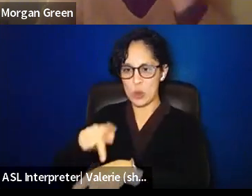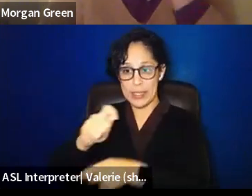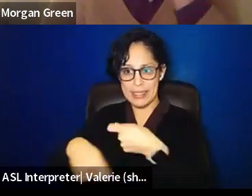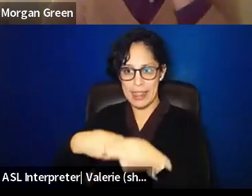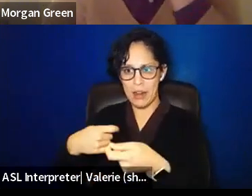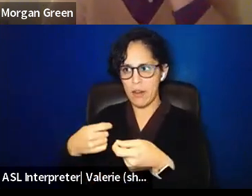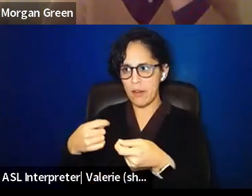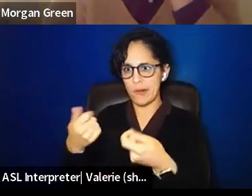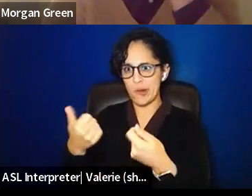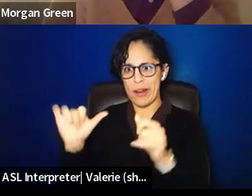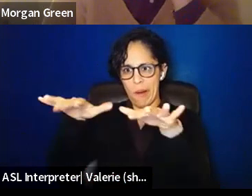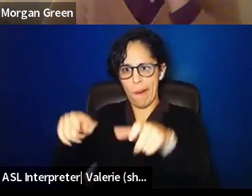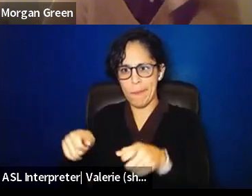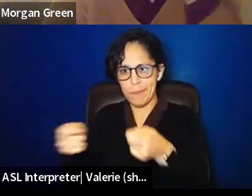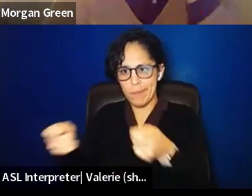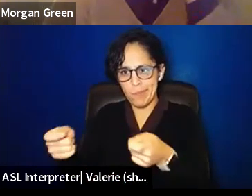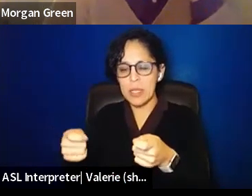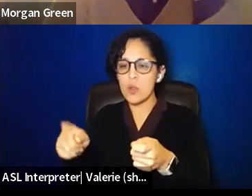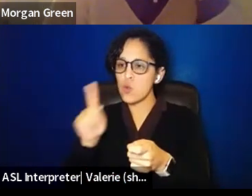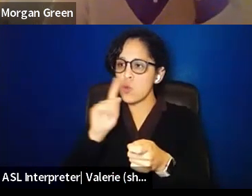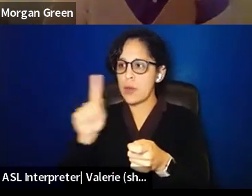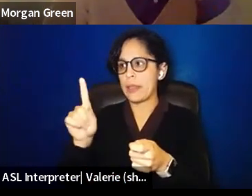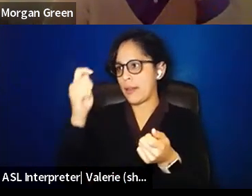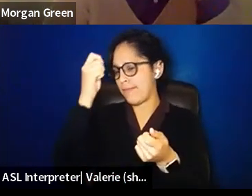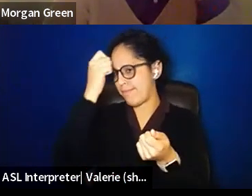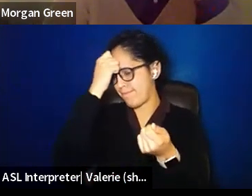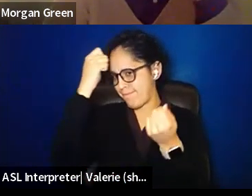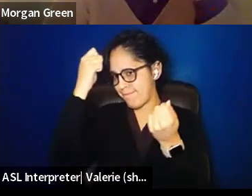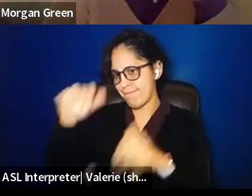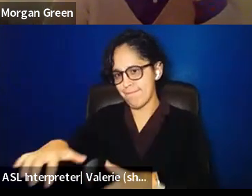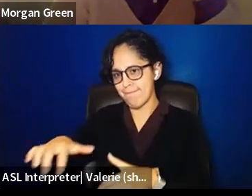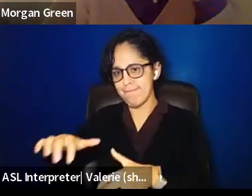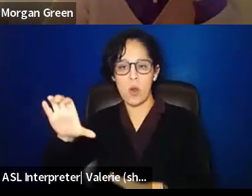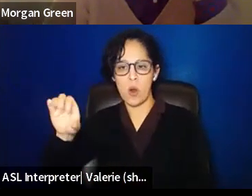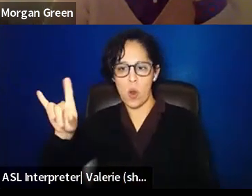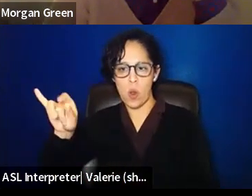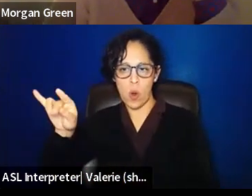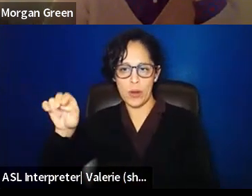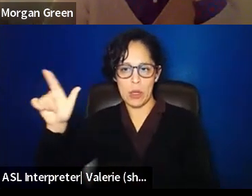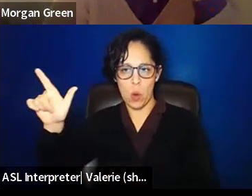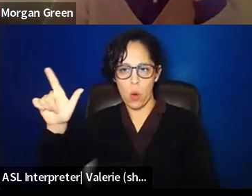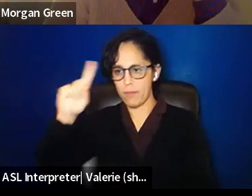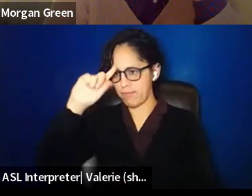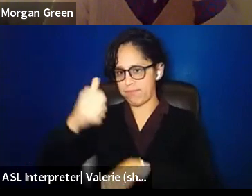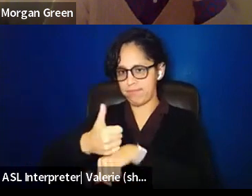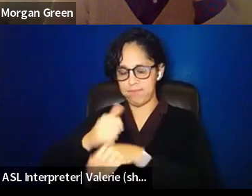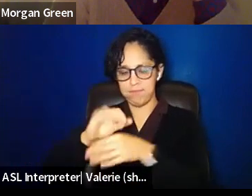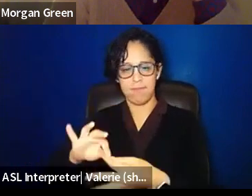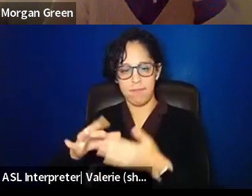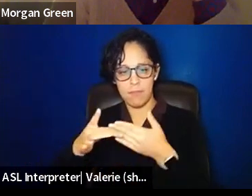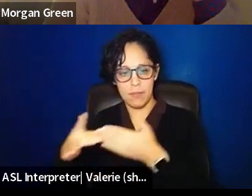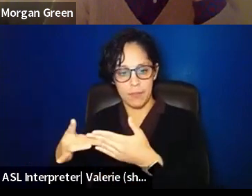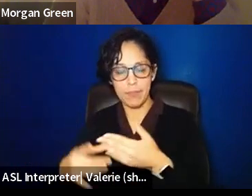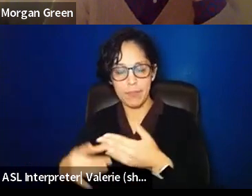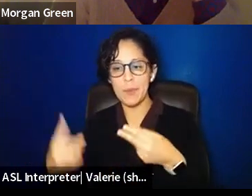disrupting a colonial mindset around hierarchy and leadership. And then also another book that I really appreciated in terms